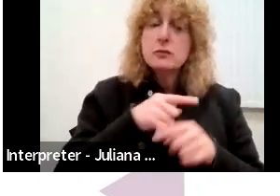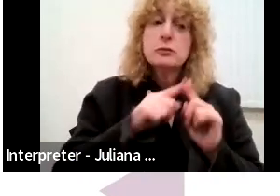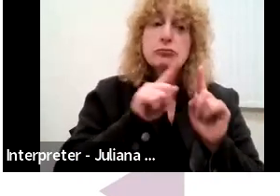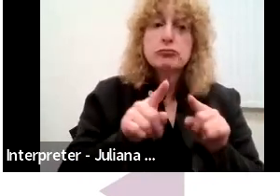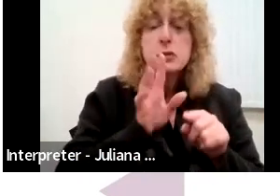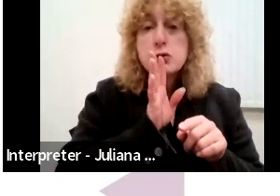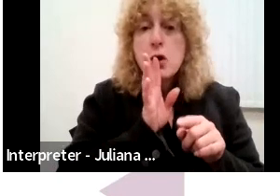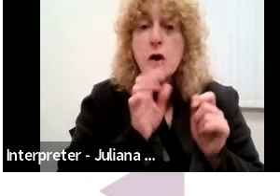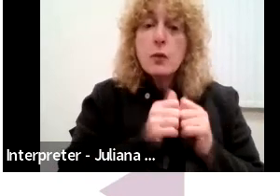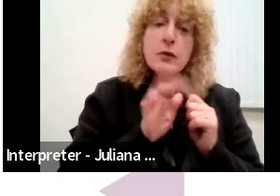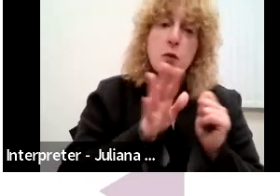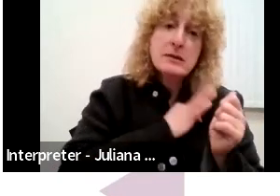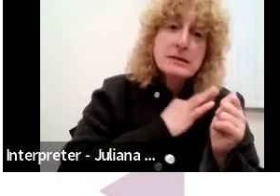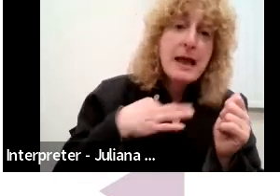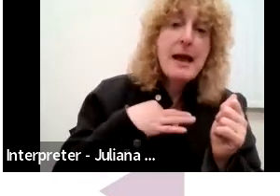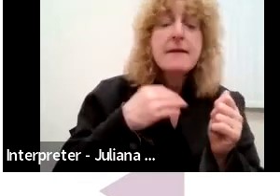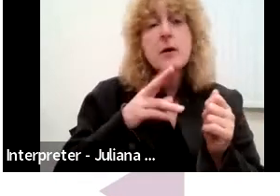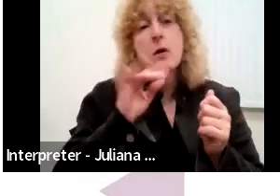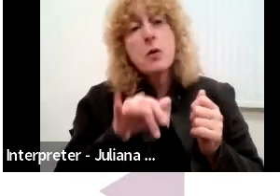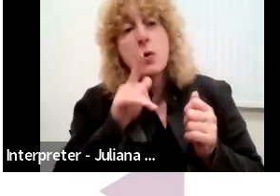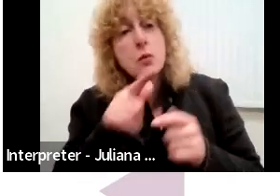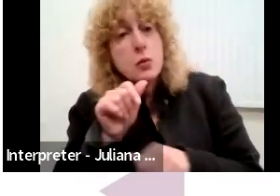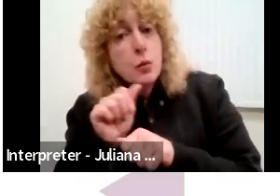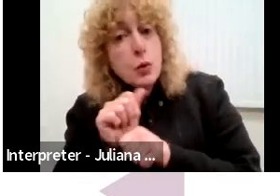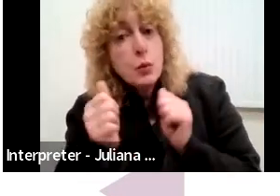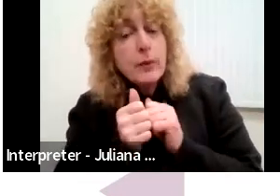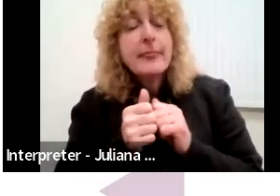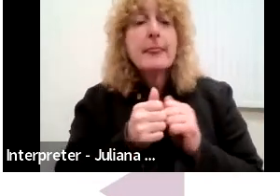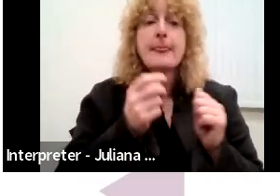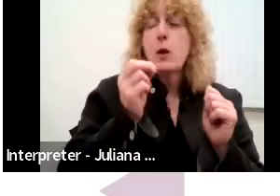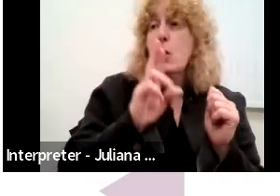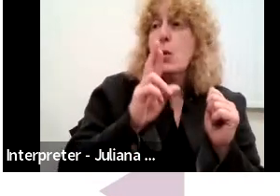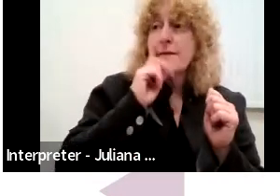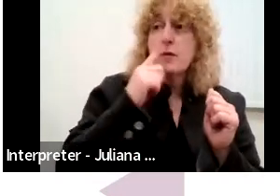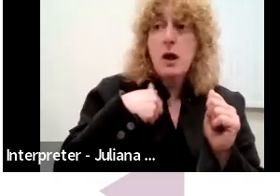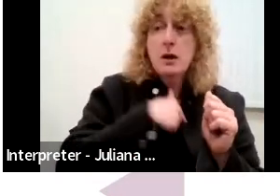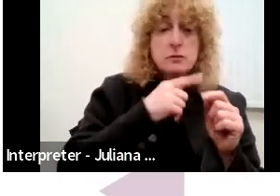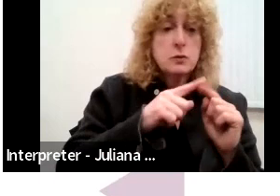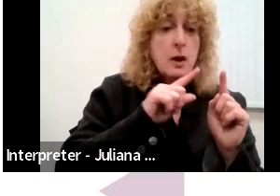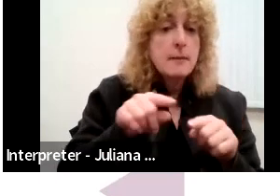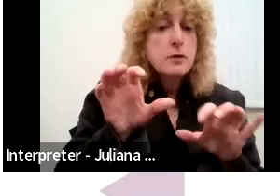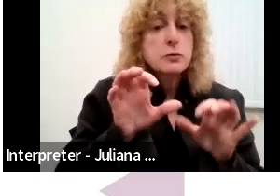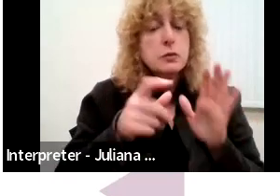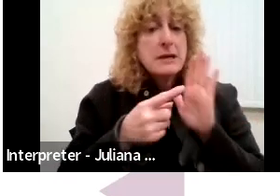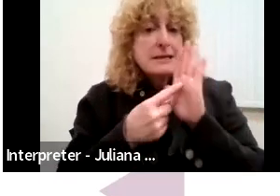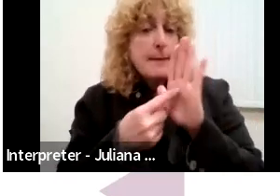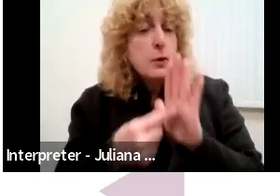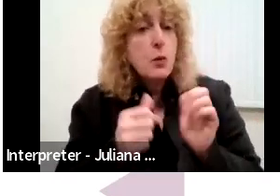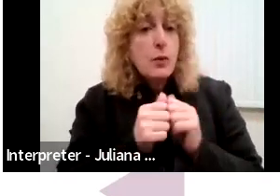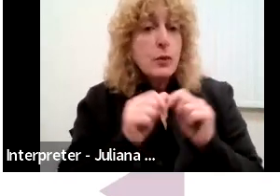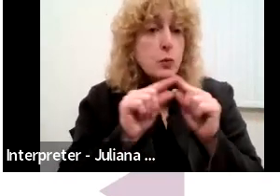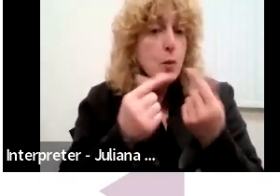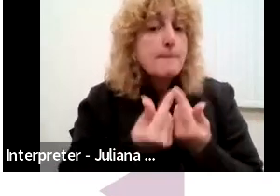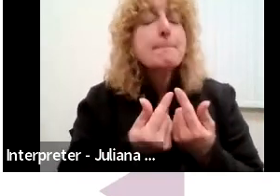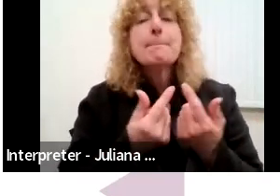to your staff or those that you work with, or for us to come out and do demonstrations with the group.